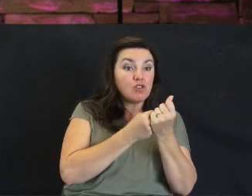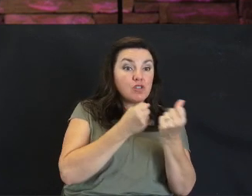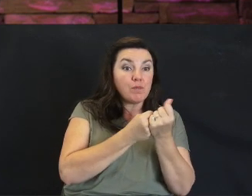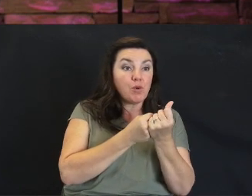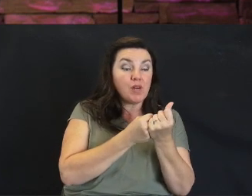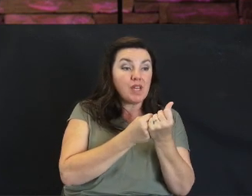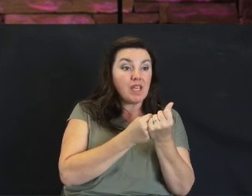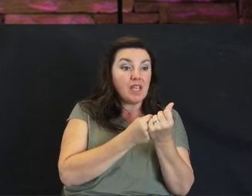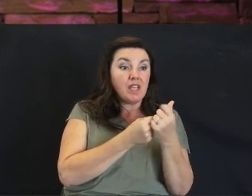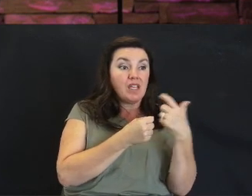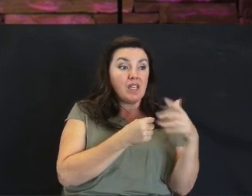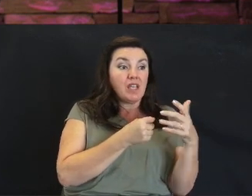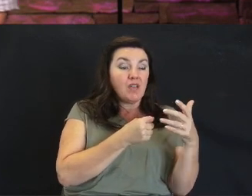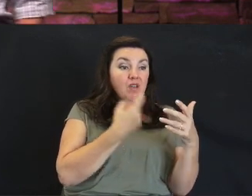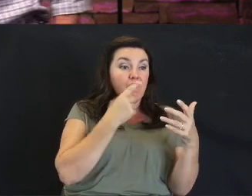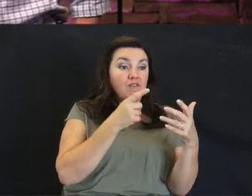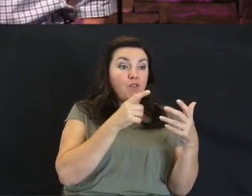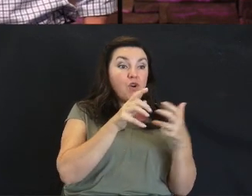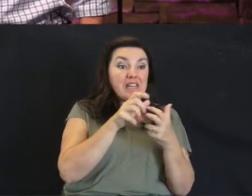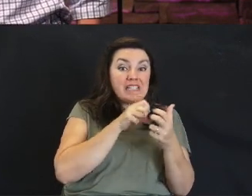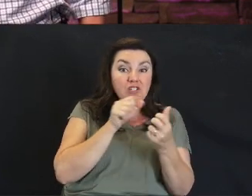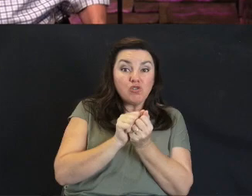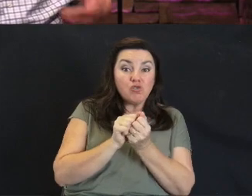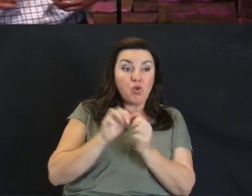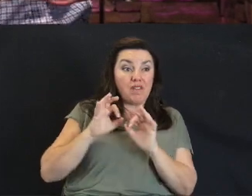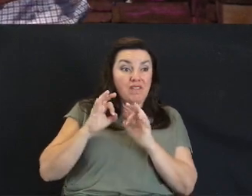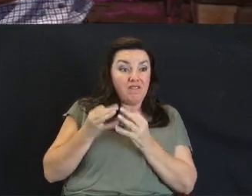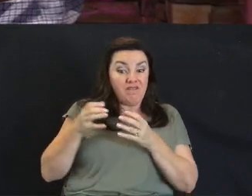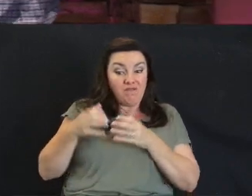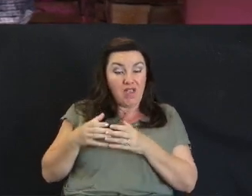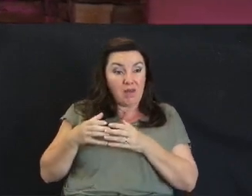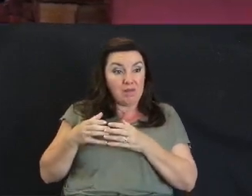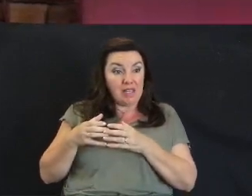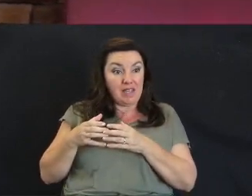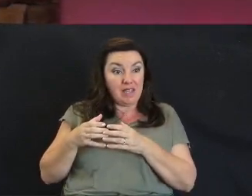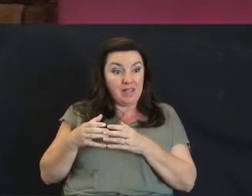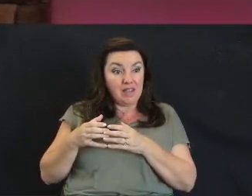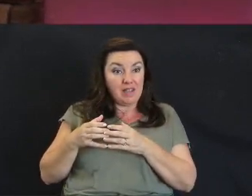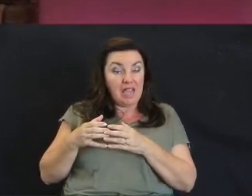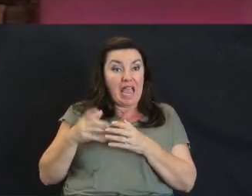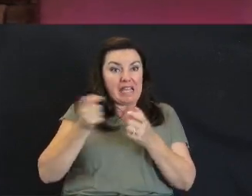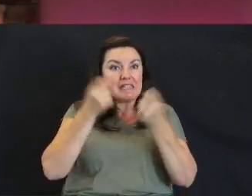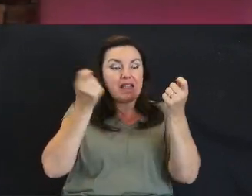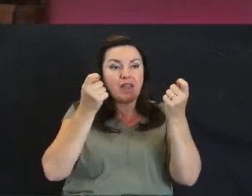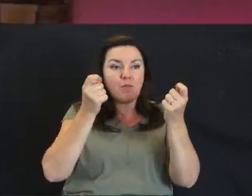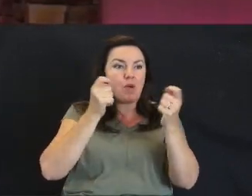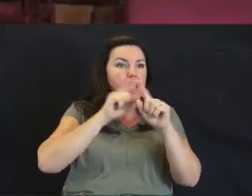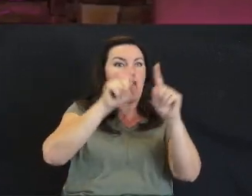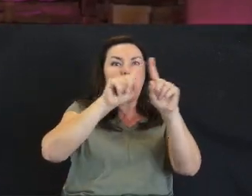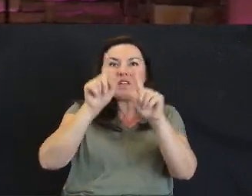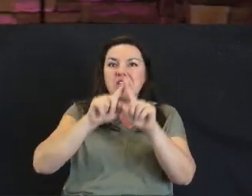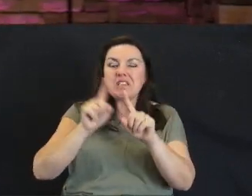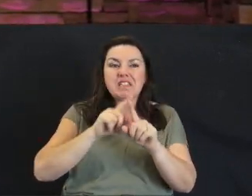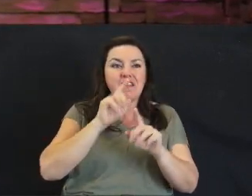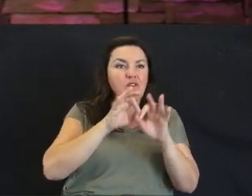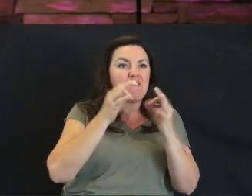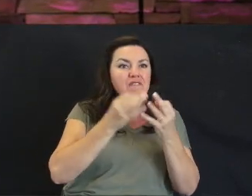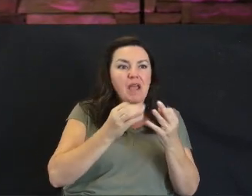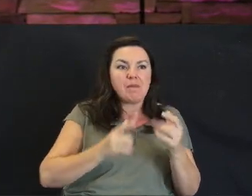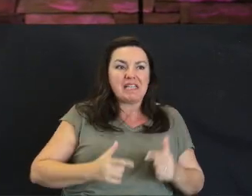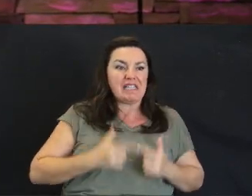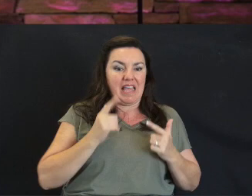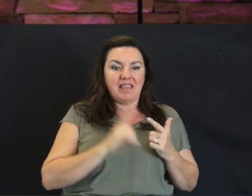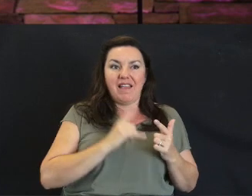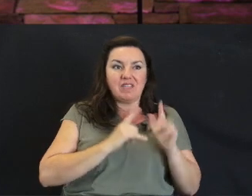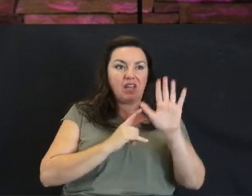Are radically advocating For the deconstruction Of the traditional nuclear family And celebrating All these other types Of families and lifestyles That is a